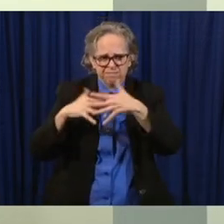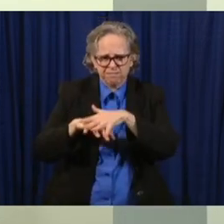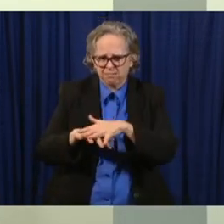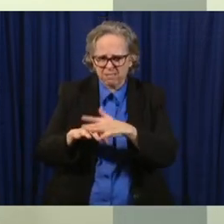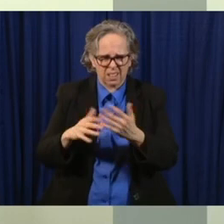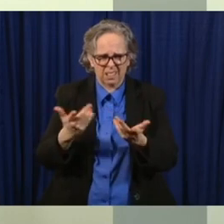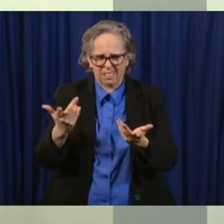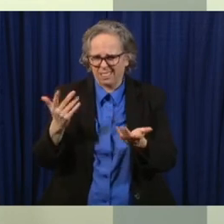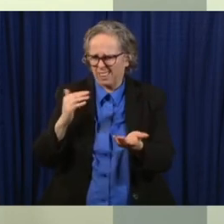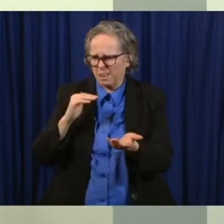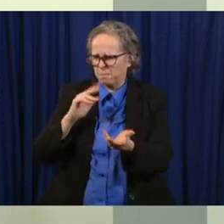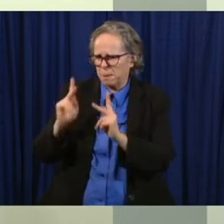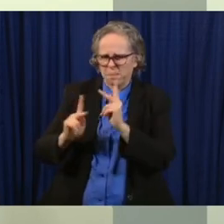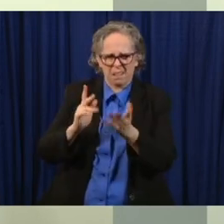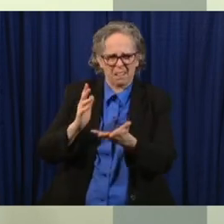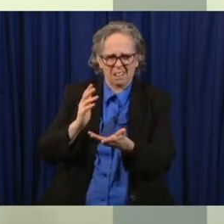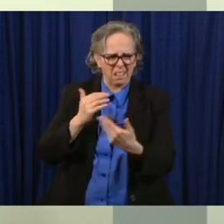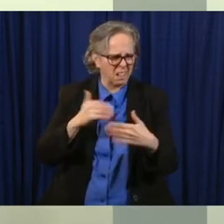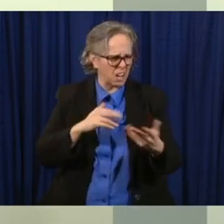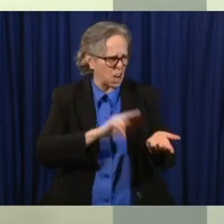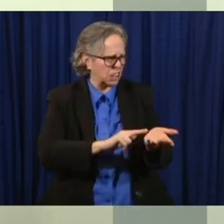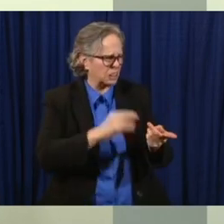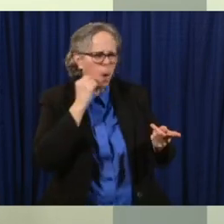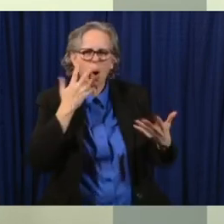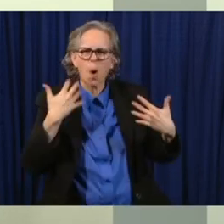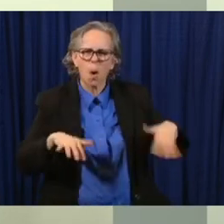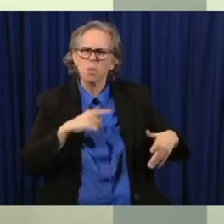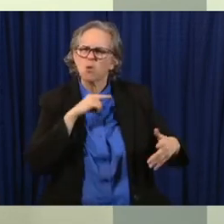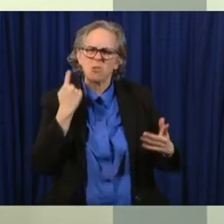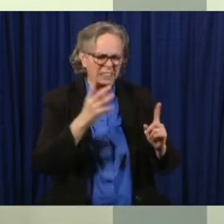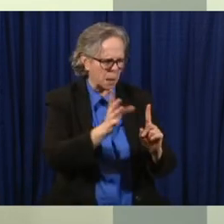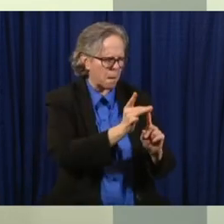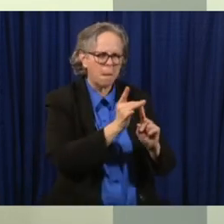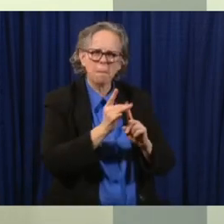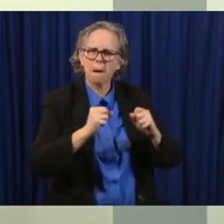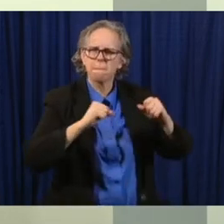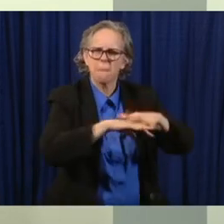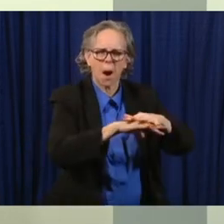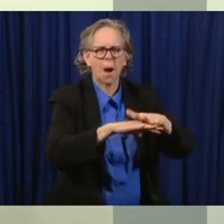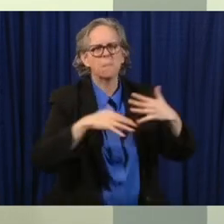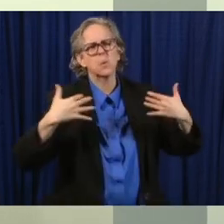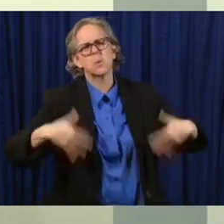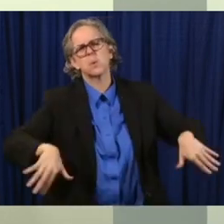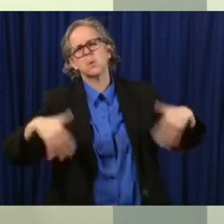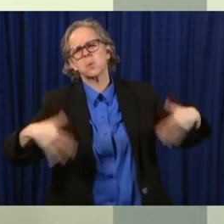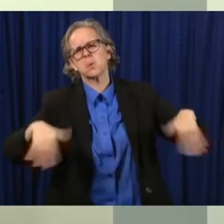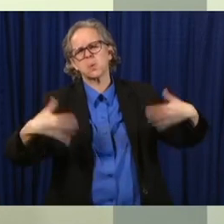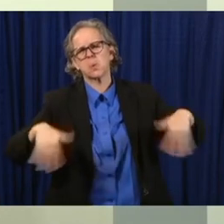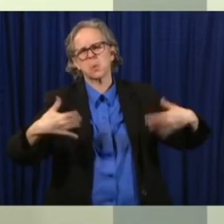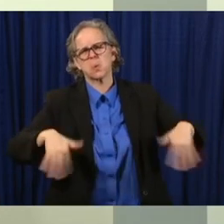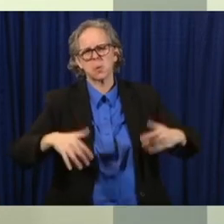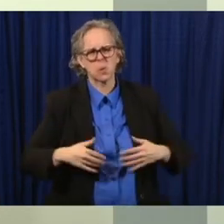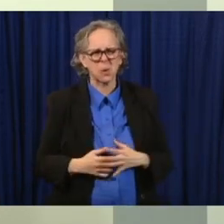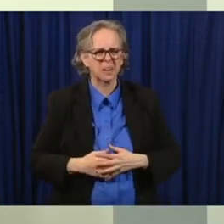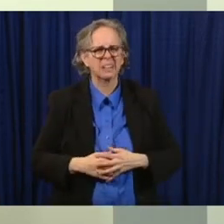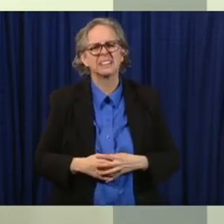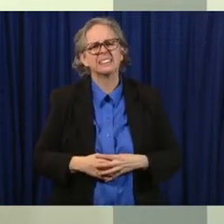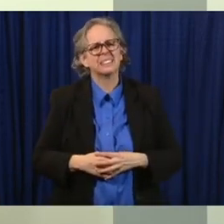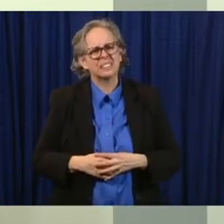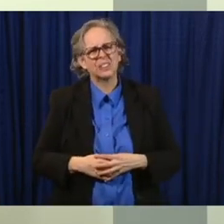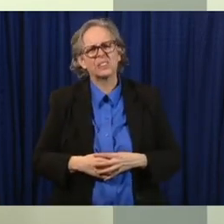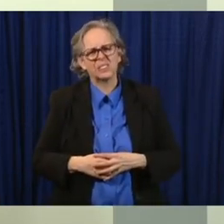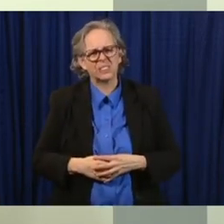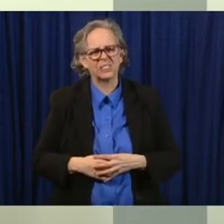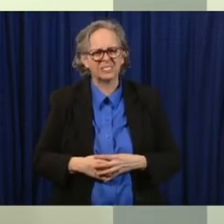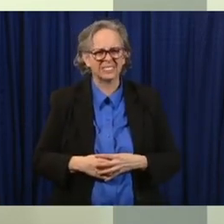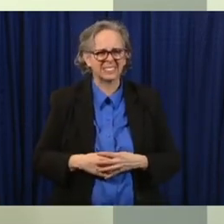particularly at risk during this COVID-19 pandemic. And anytime that folks are in close